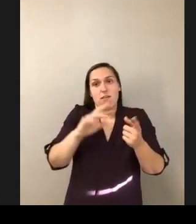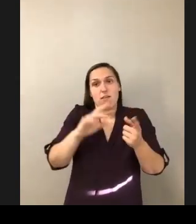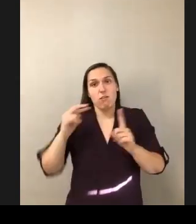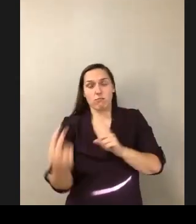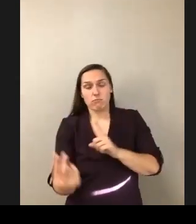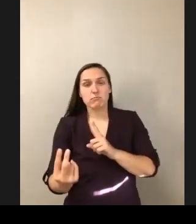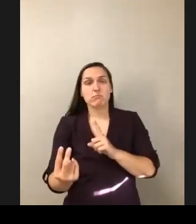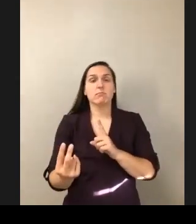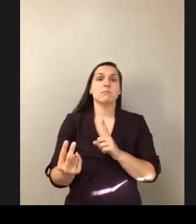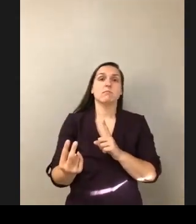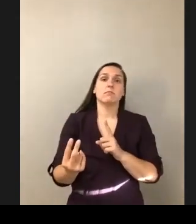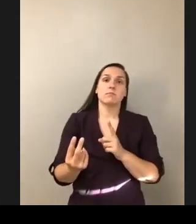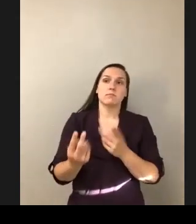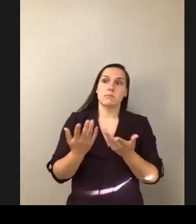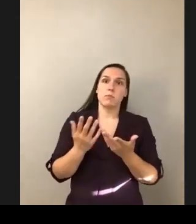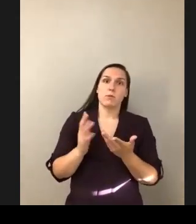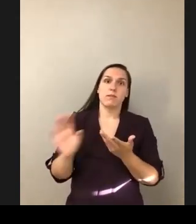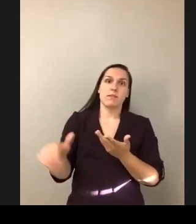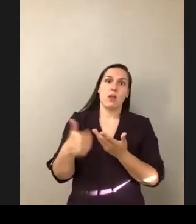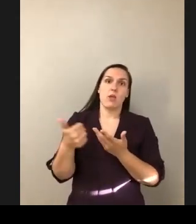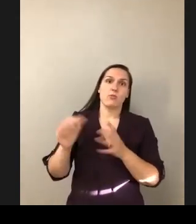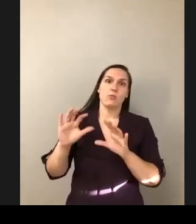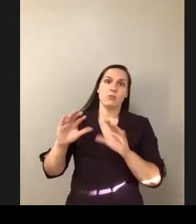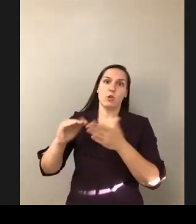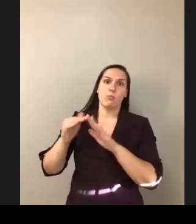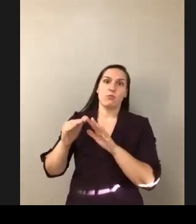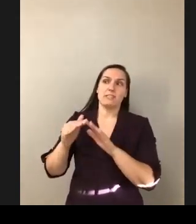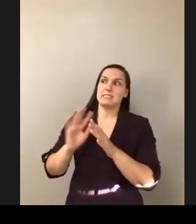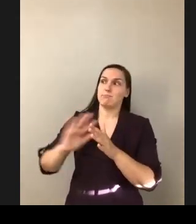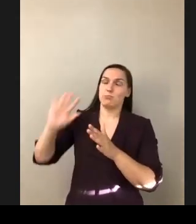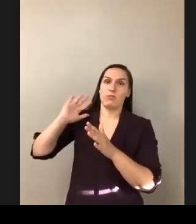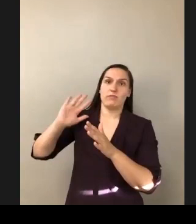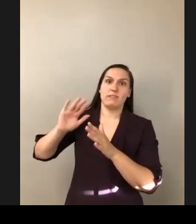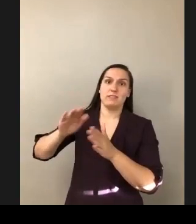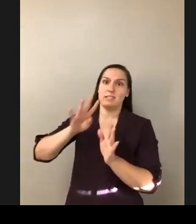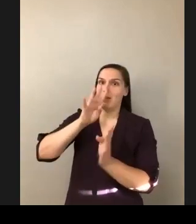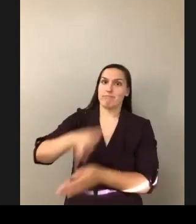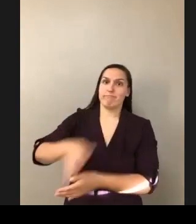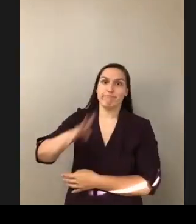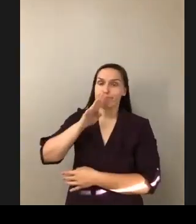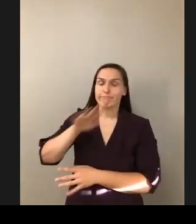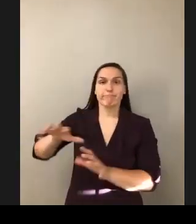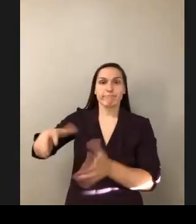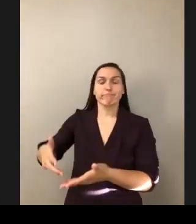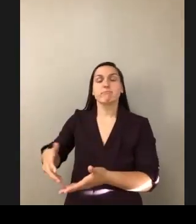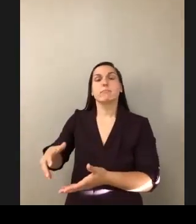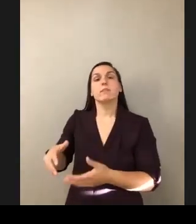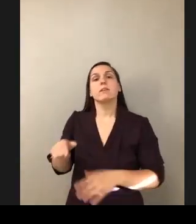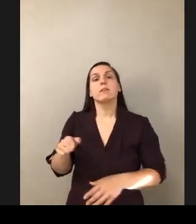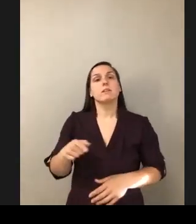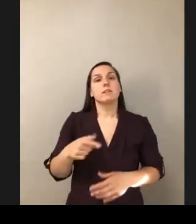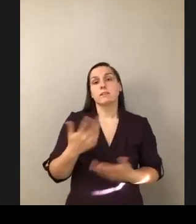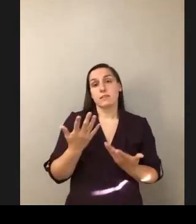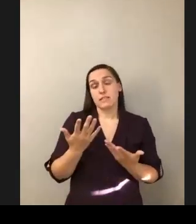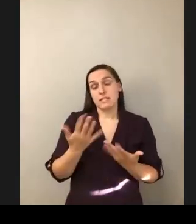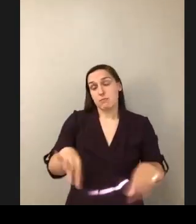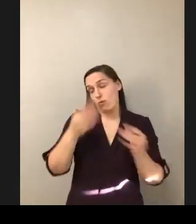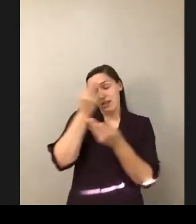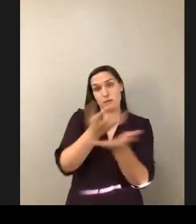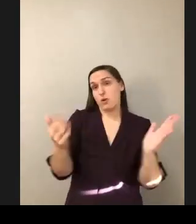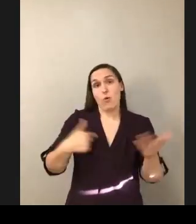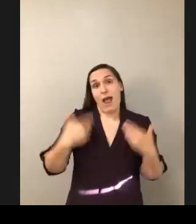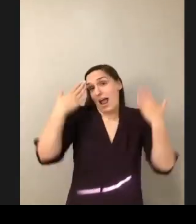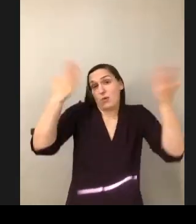about what historically marginalized communities go through. It's important for them to know. I don't know. I can't speak